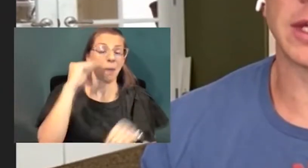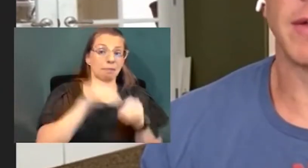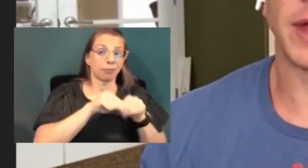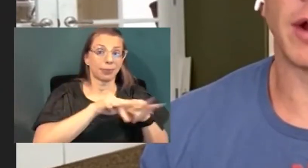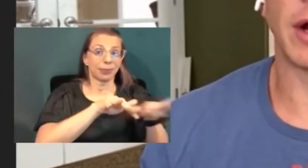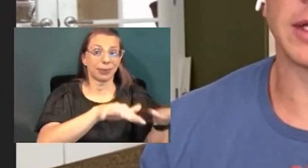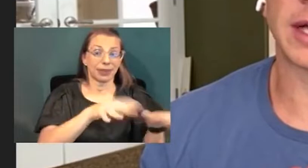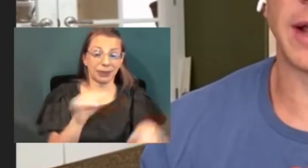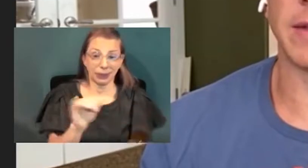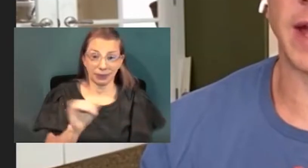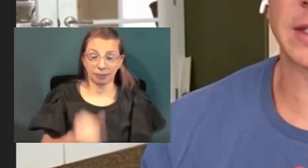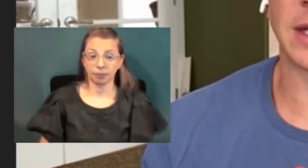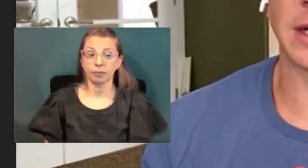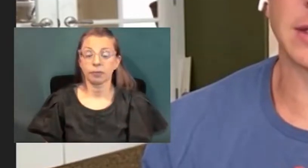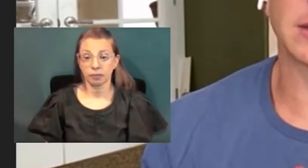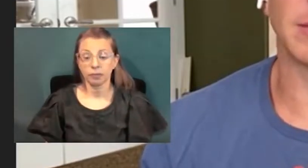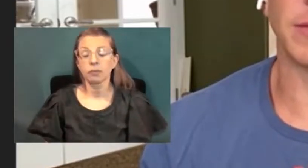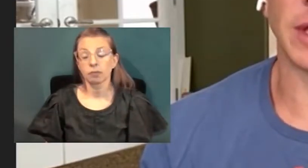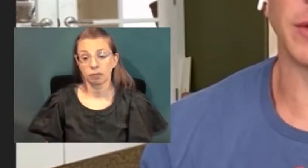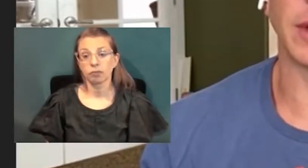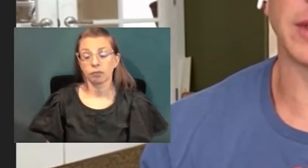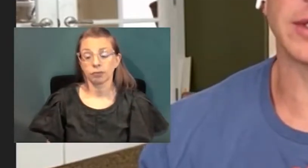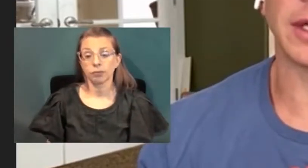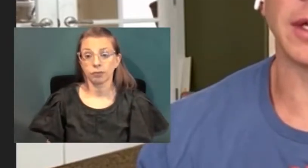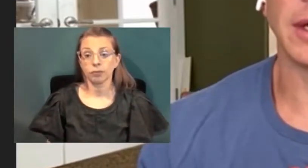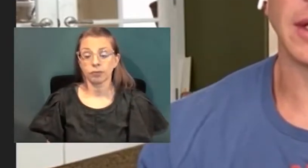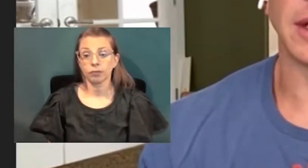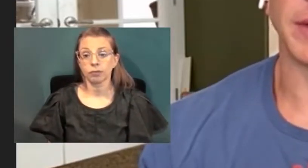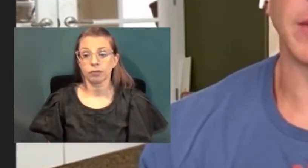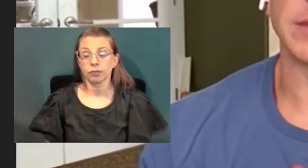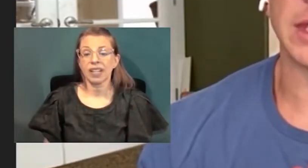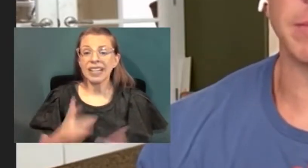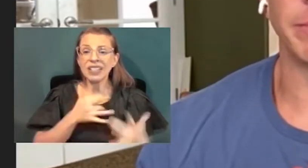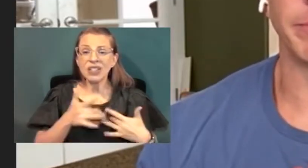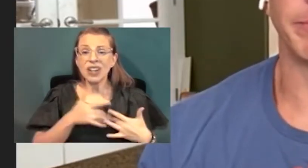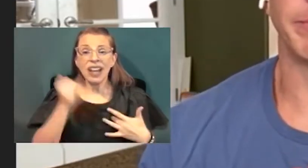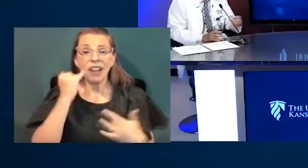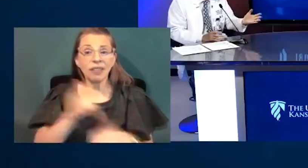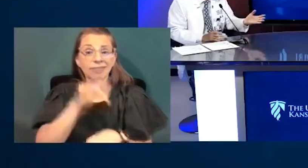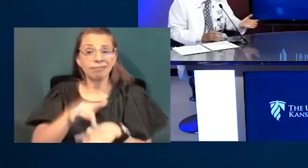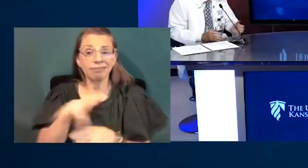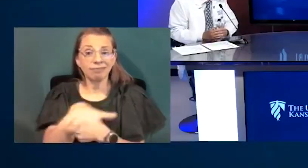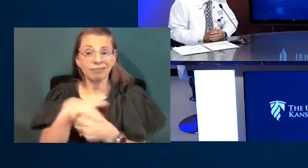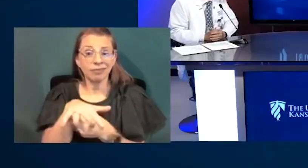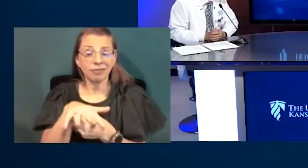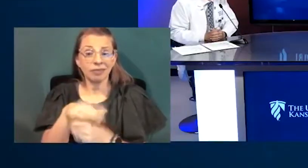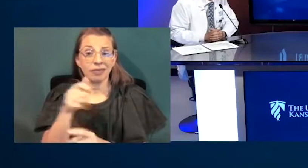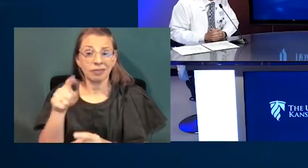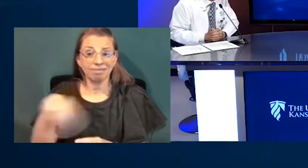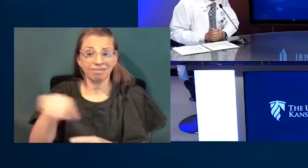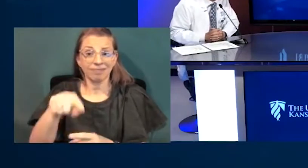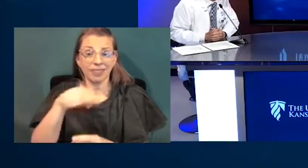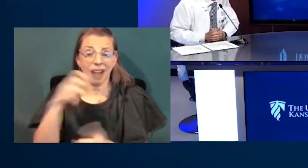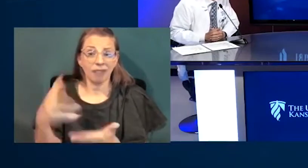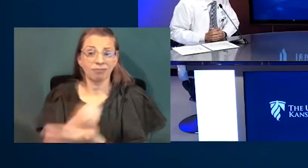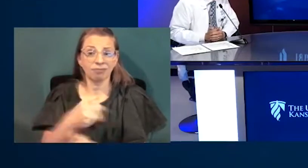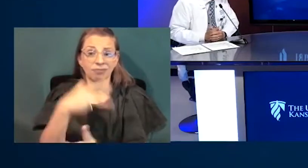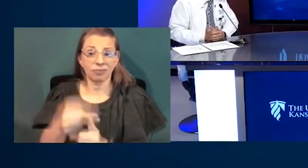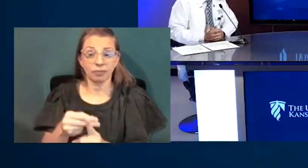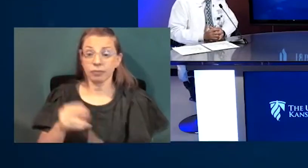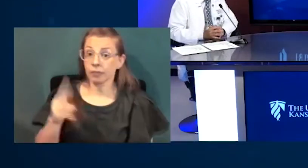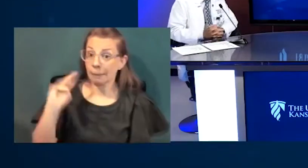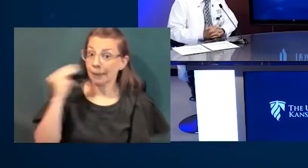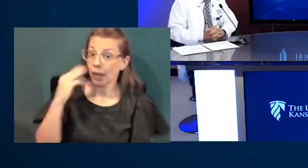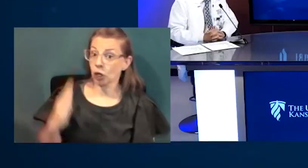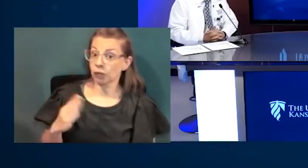those areas that aren't as highly vaccinated as some of the other areas that that we've seen. Mayor. You know, a few different things I know we've